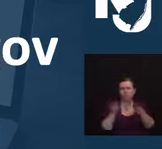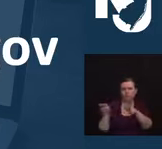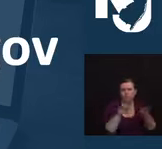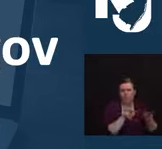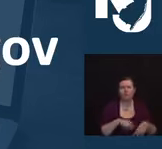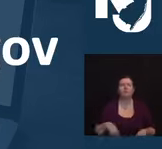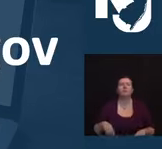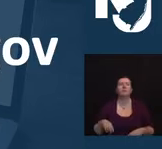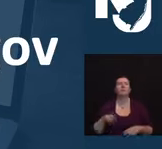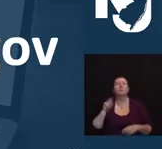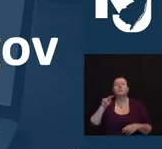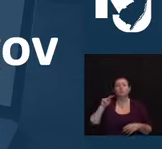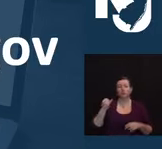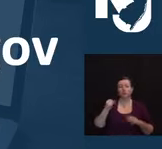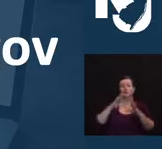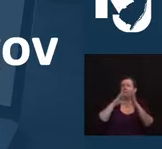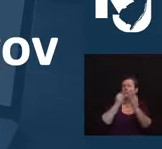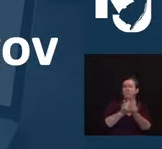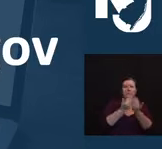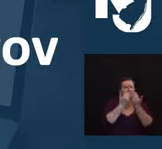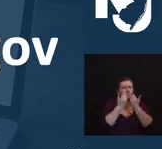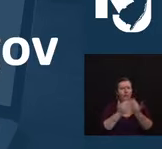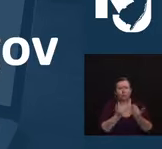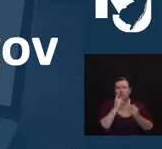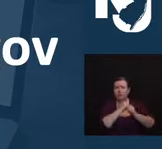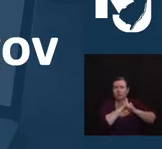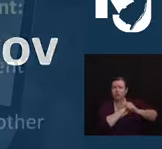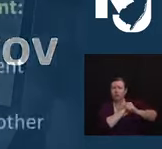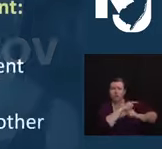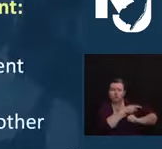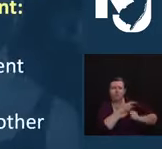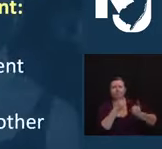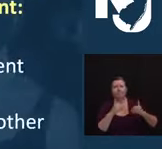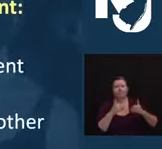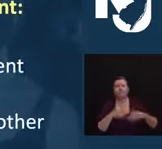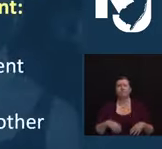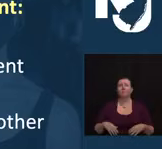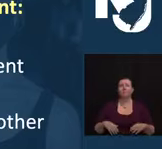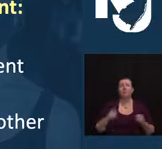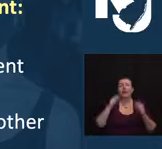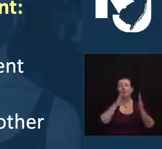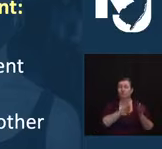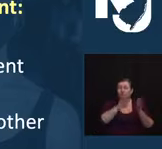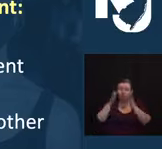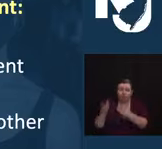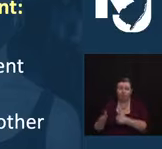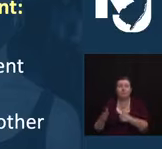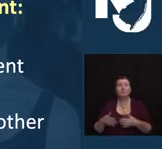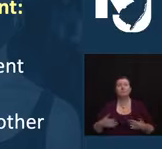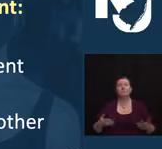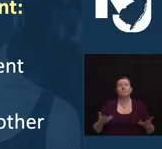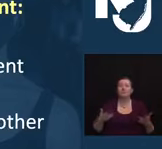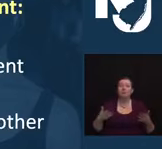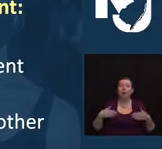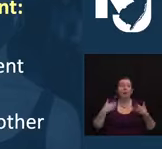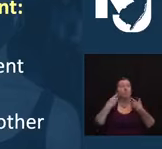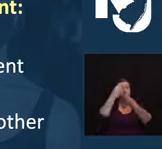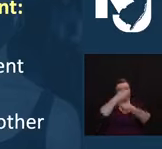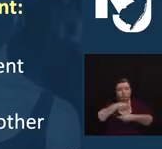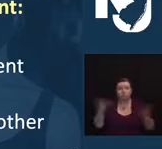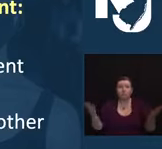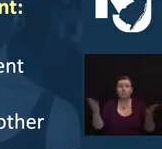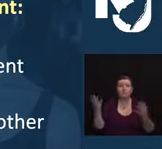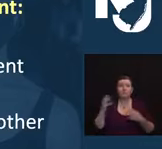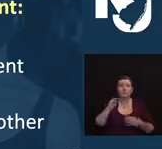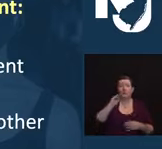Guard. So today, on with the program, I am pleased to announce that effective next Friday, March 19th,